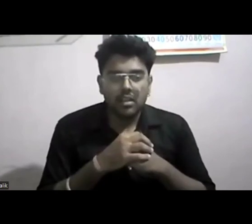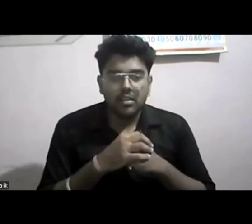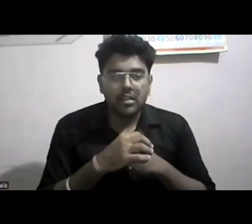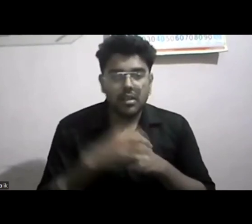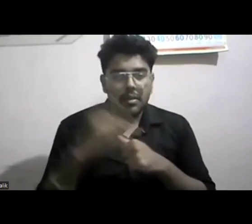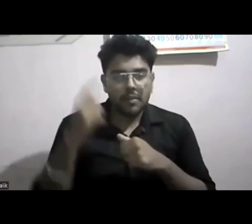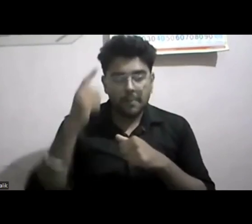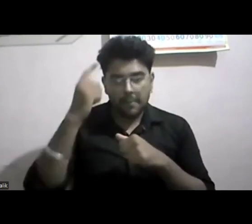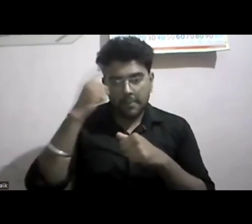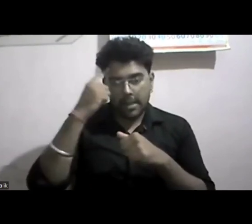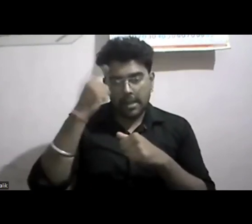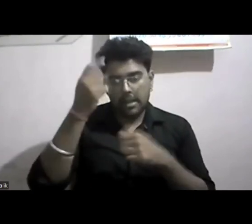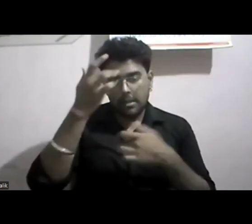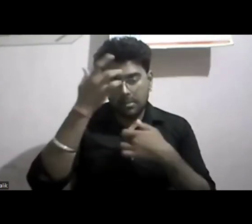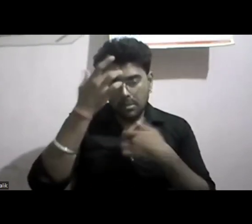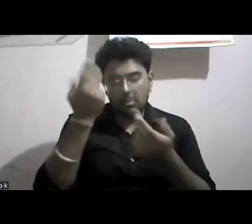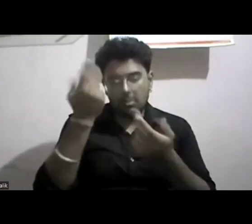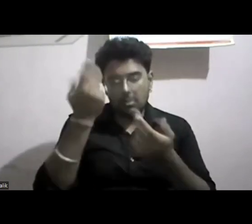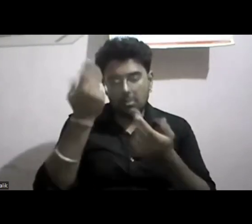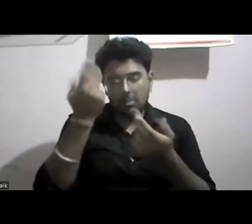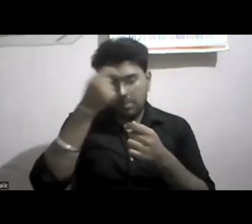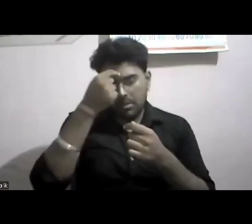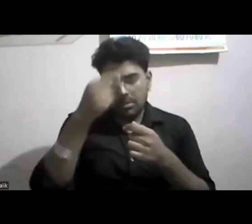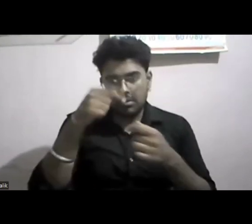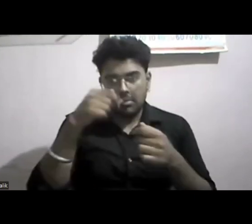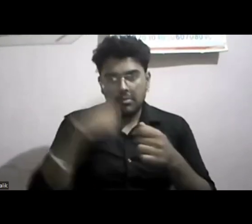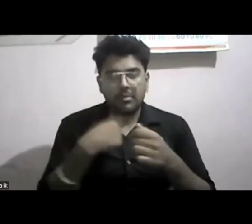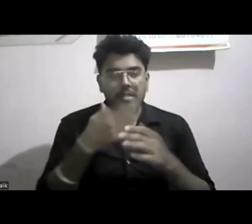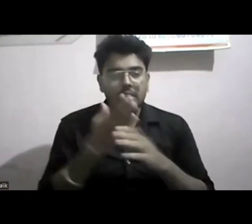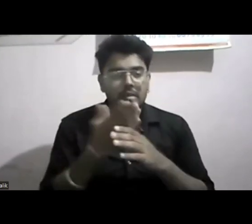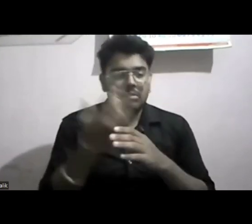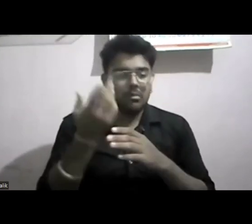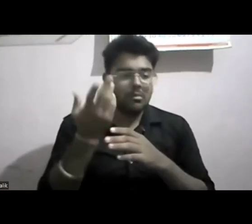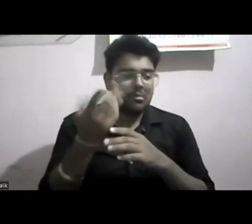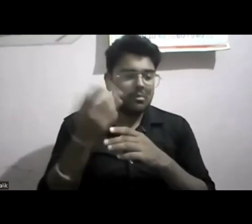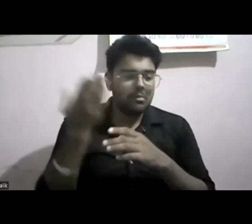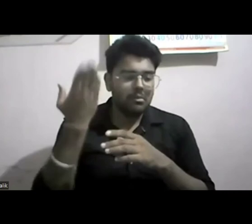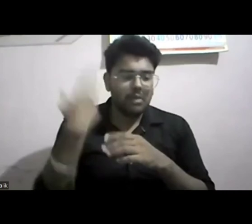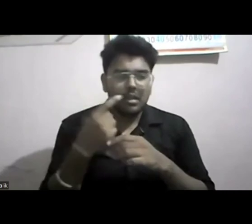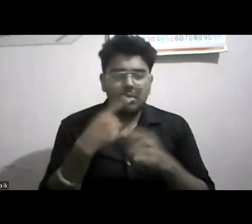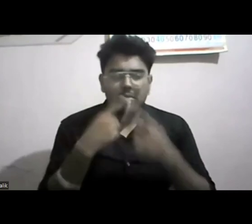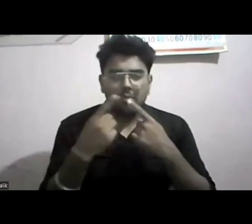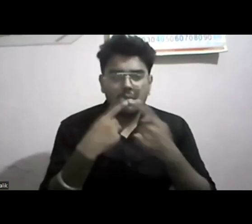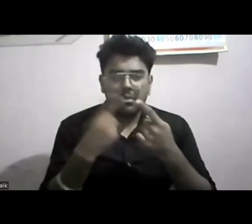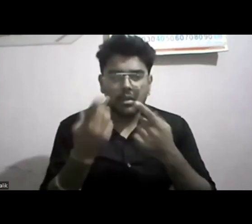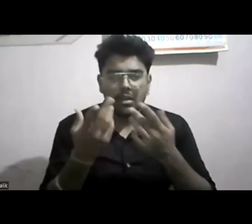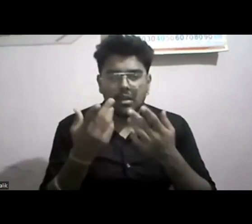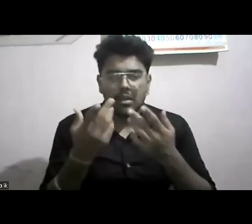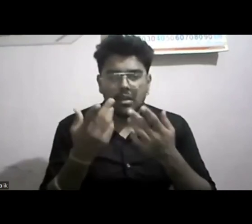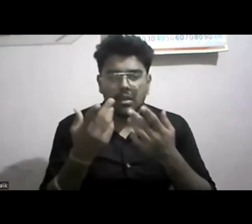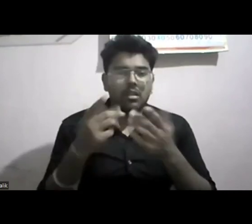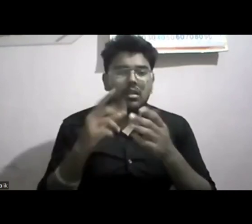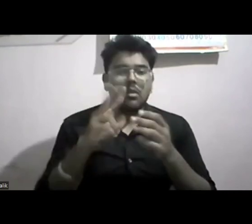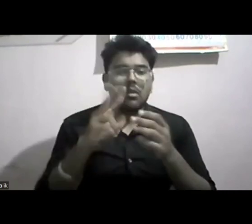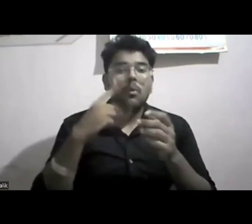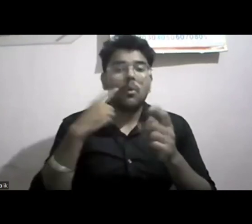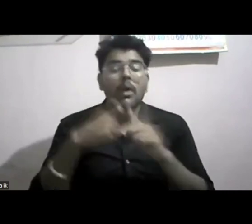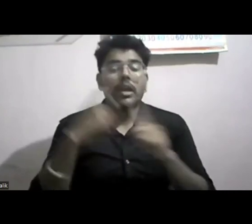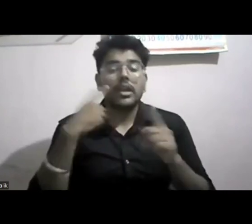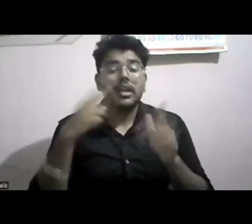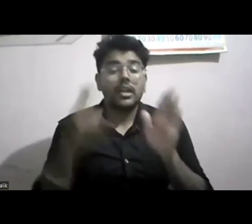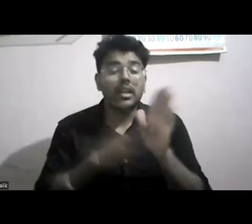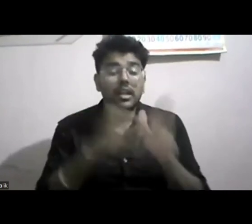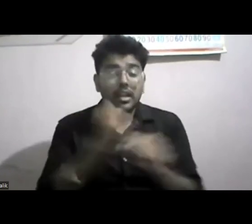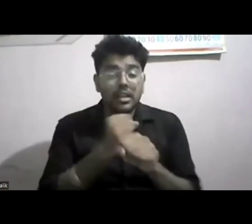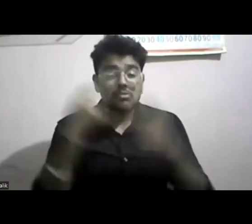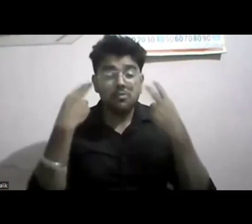mental illness, and the other day I was talking about this series called Vikings, in which I pointed out this character I remember,